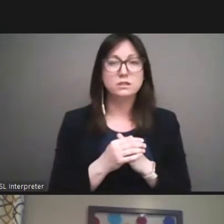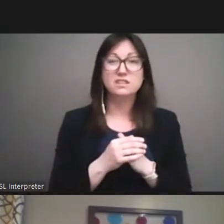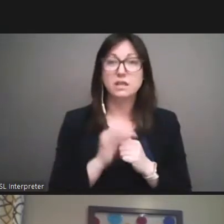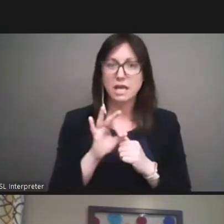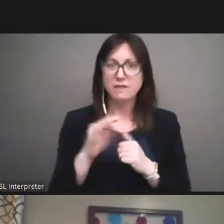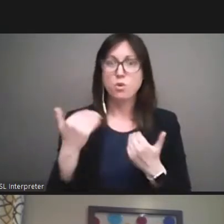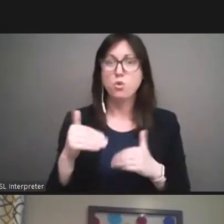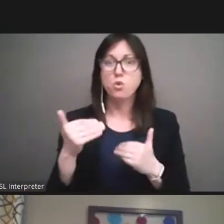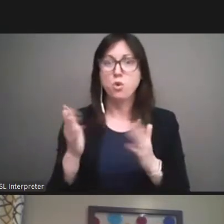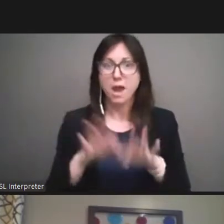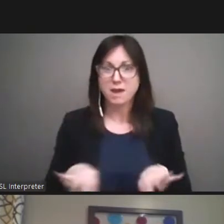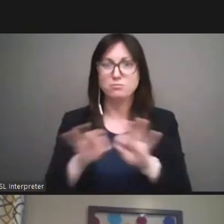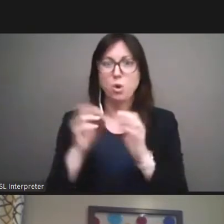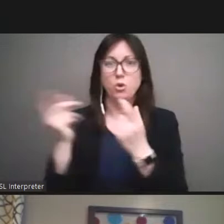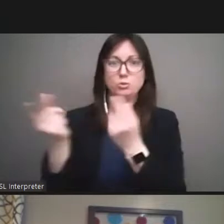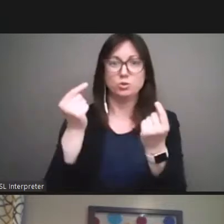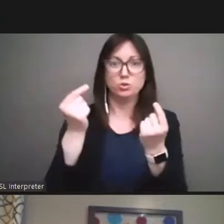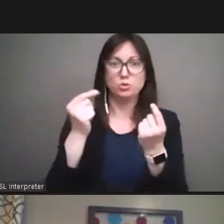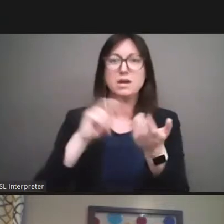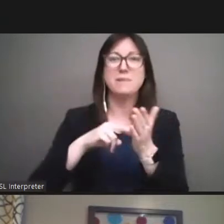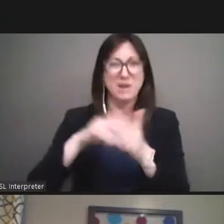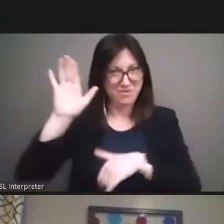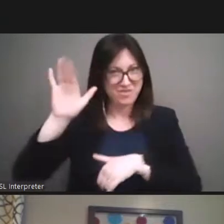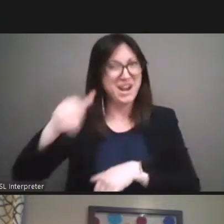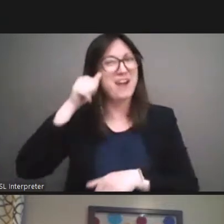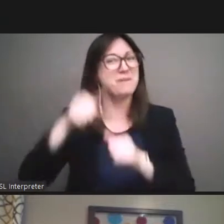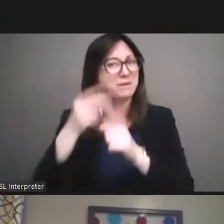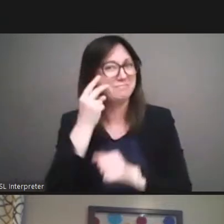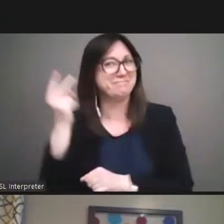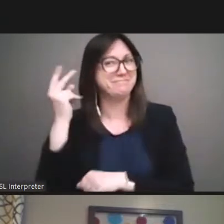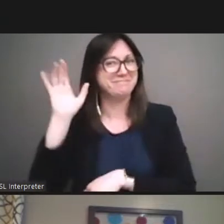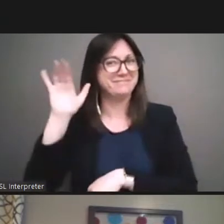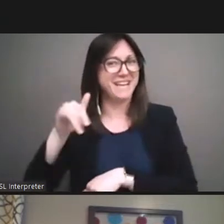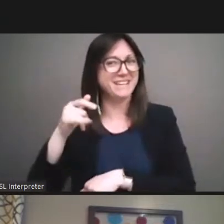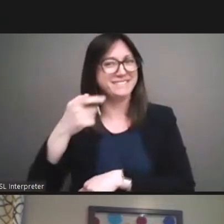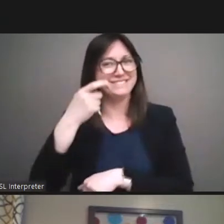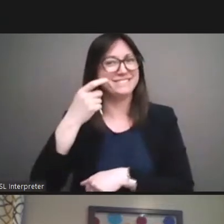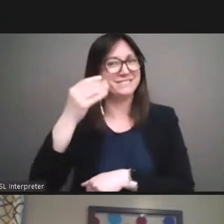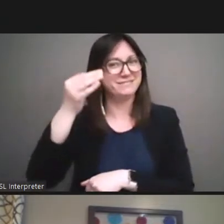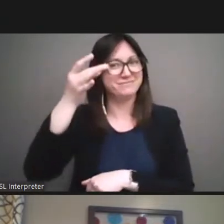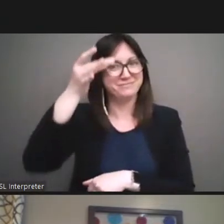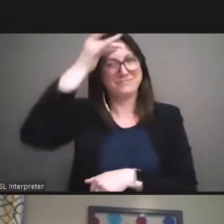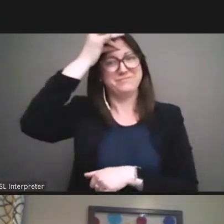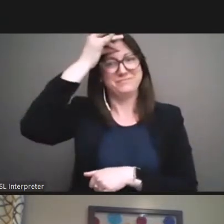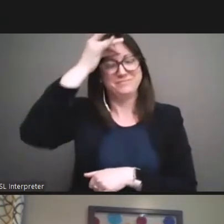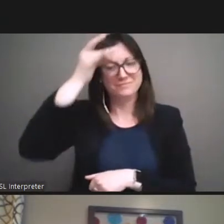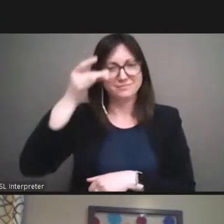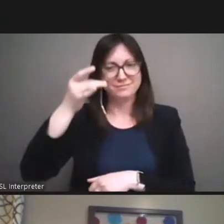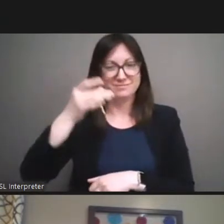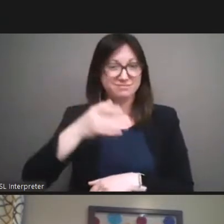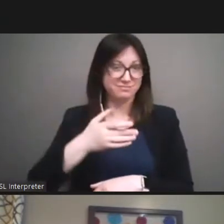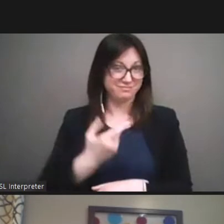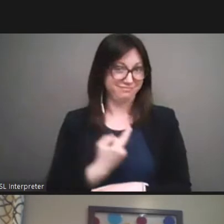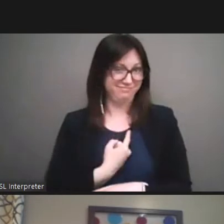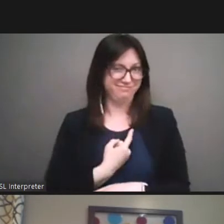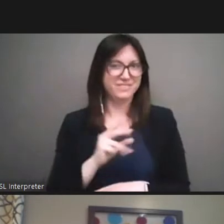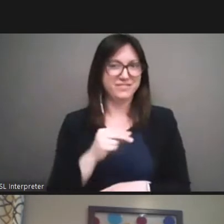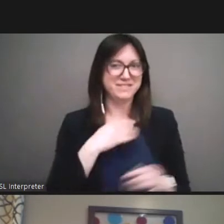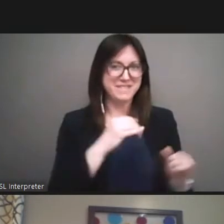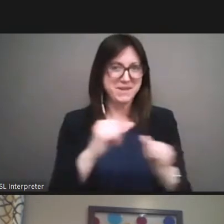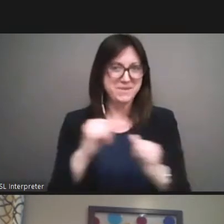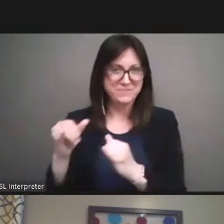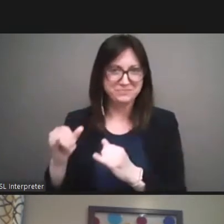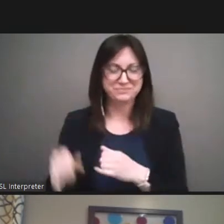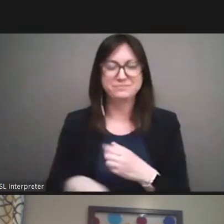significant marker in life. And I feel that is probably similar for a lot of people. And then to speak to